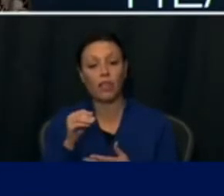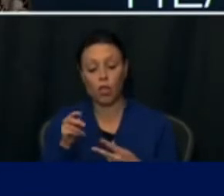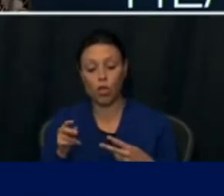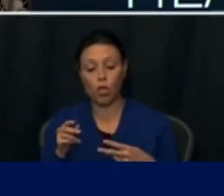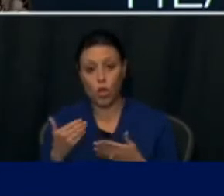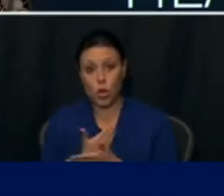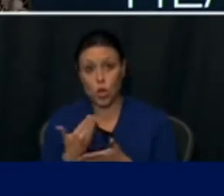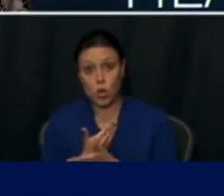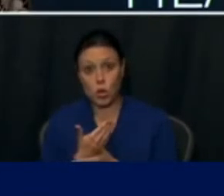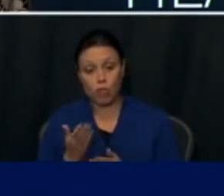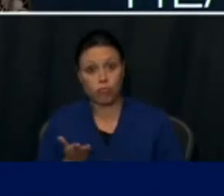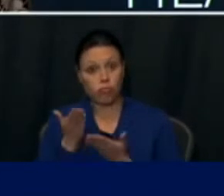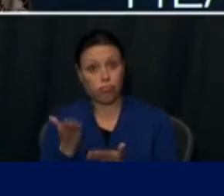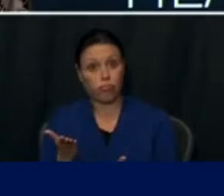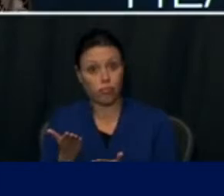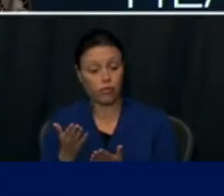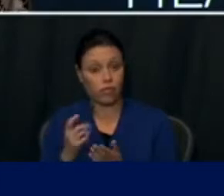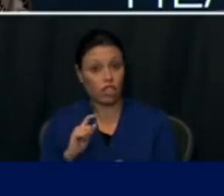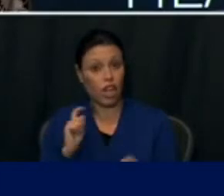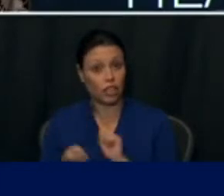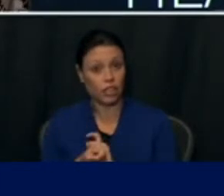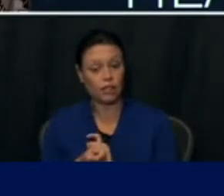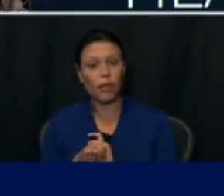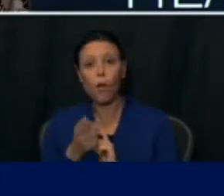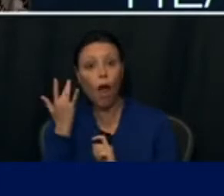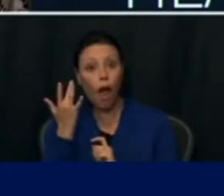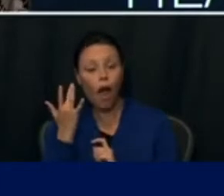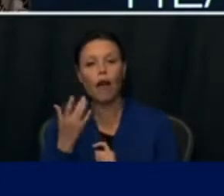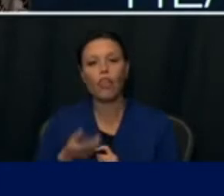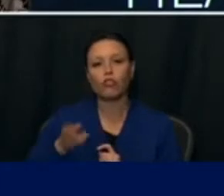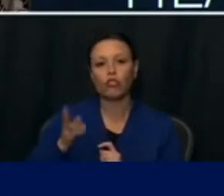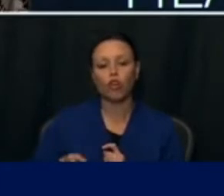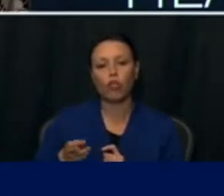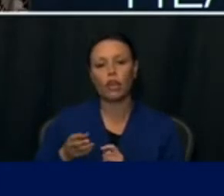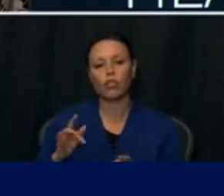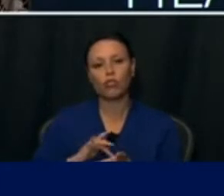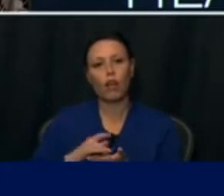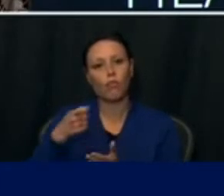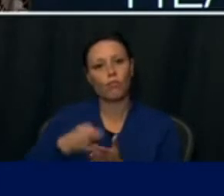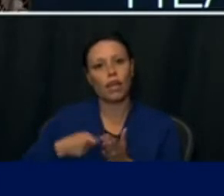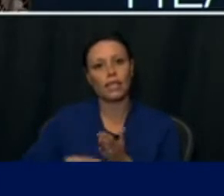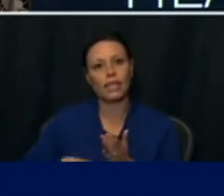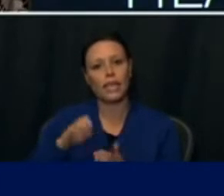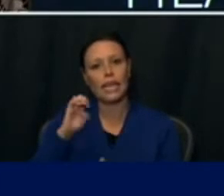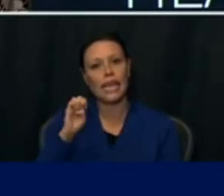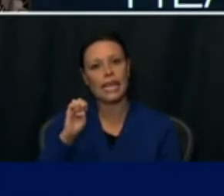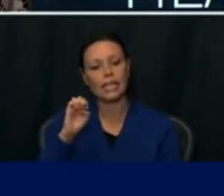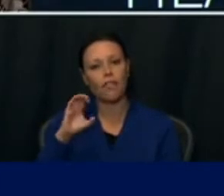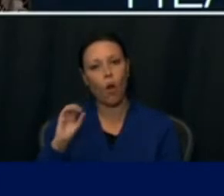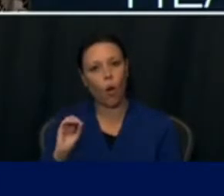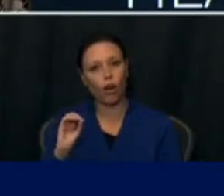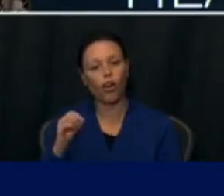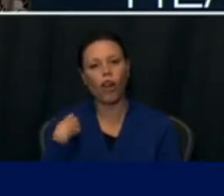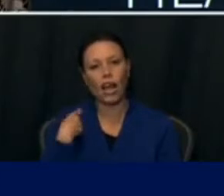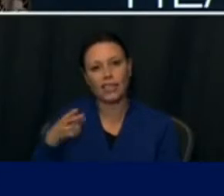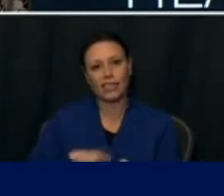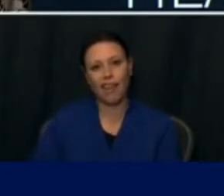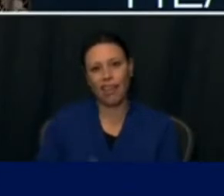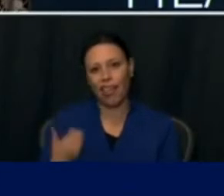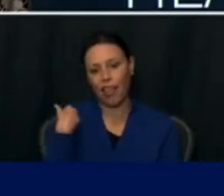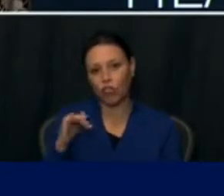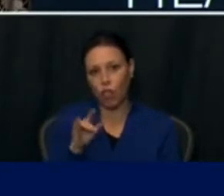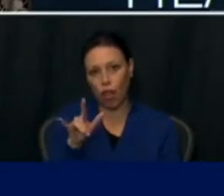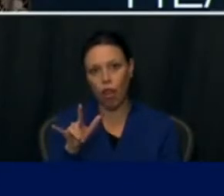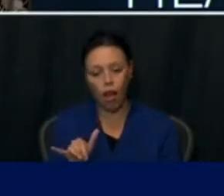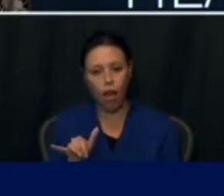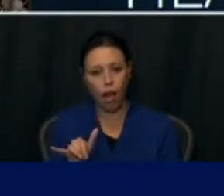completing today are the direct result of the historic drug pricing executive orders I signed in July uh